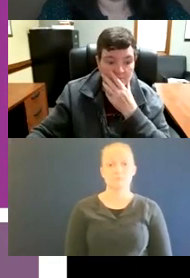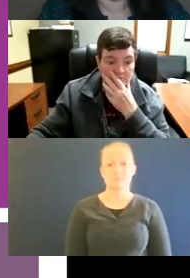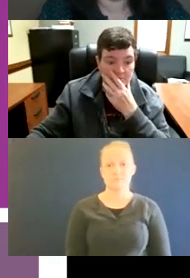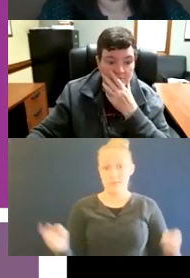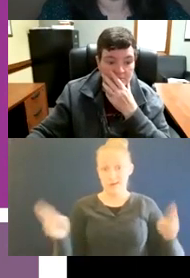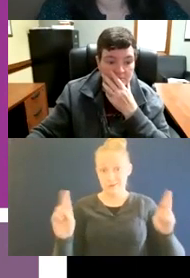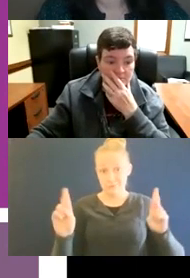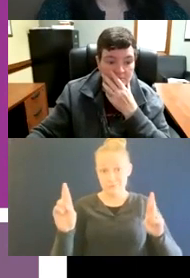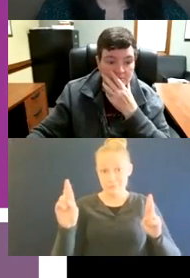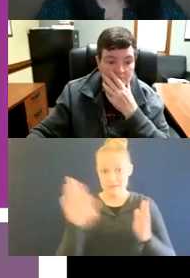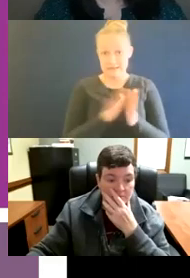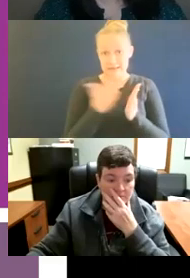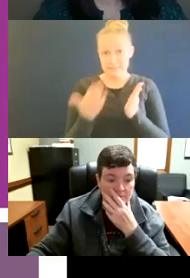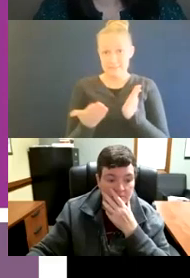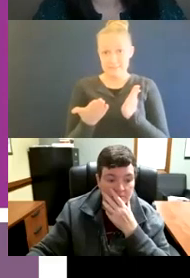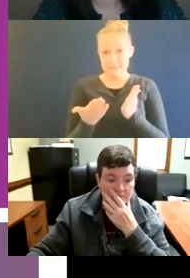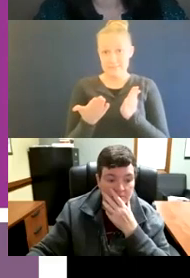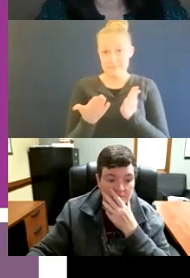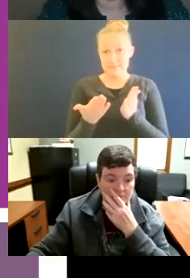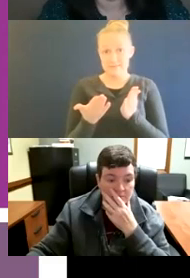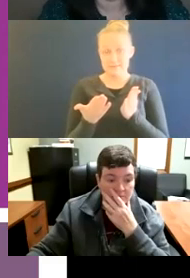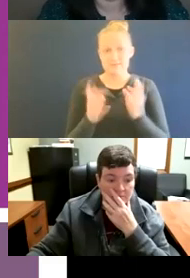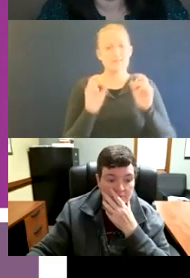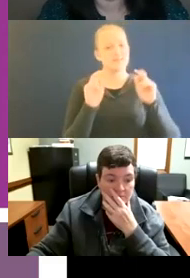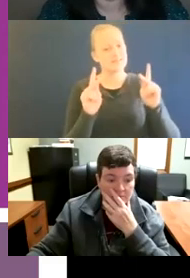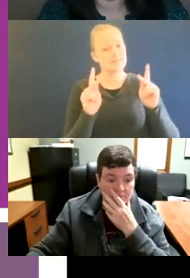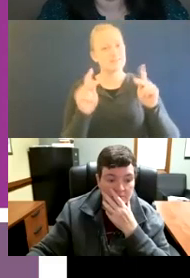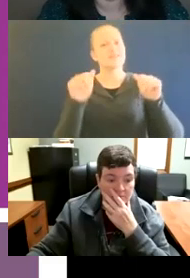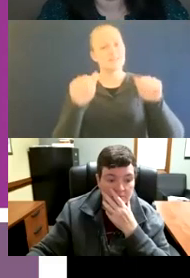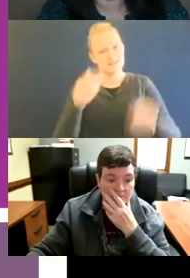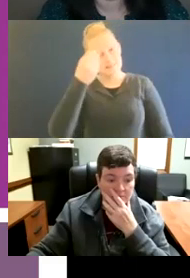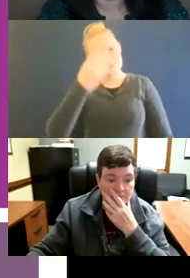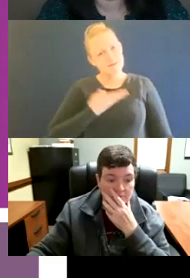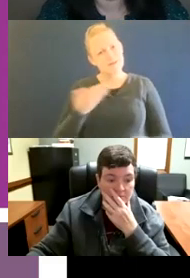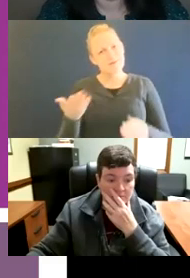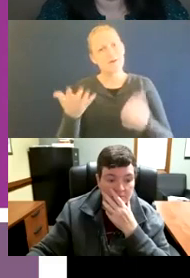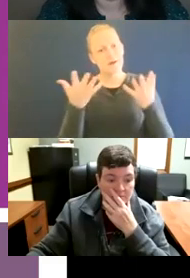Ready to turn the page? Okay, then you can tell me. You can say turn the page.